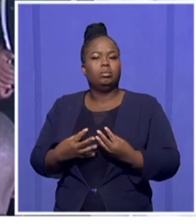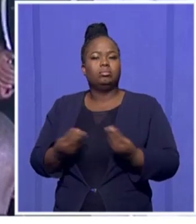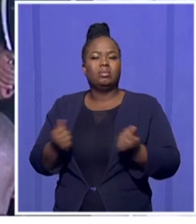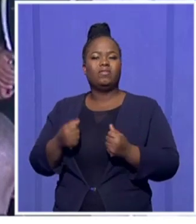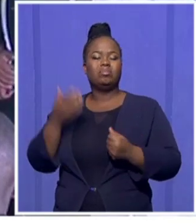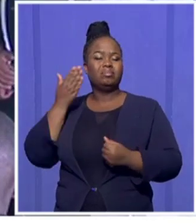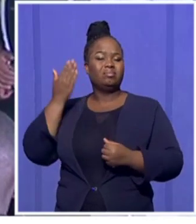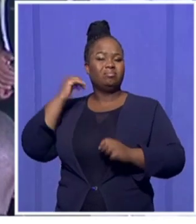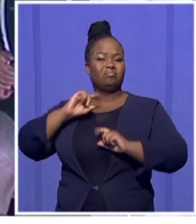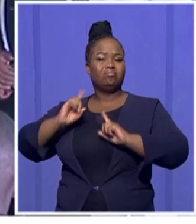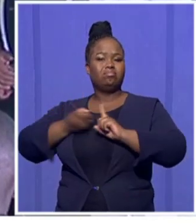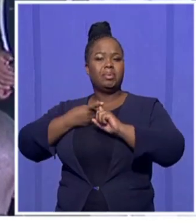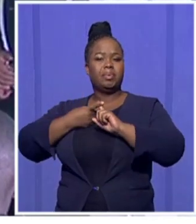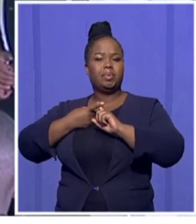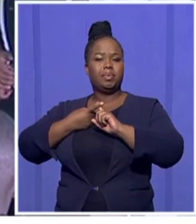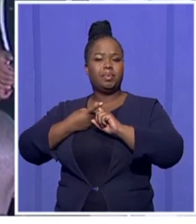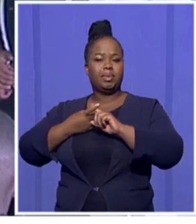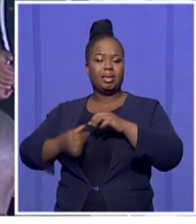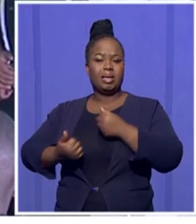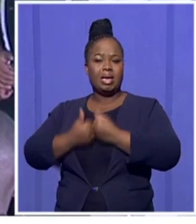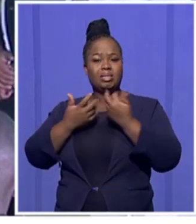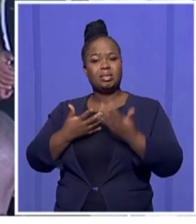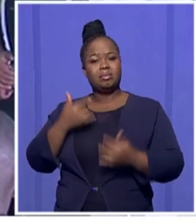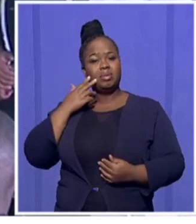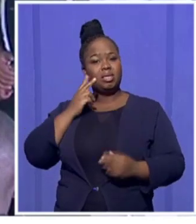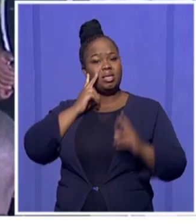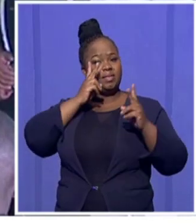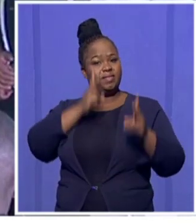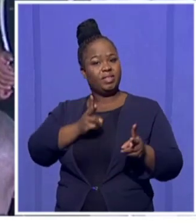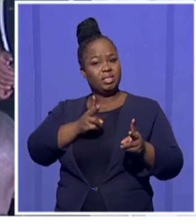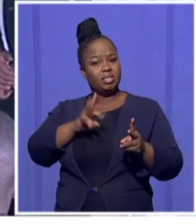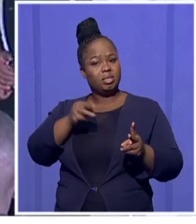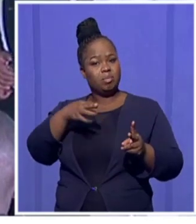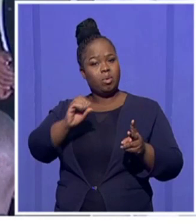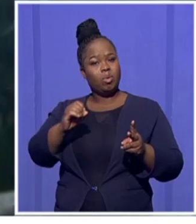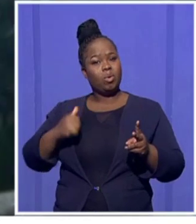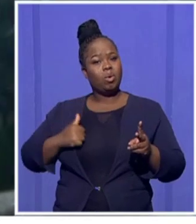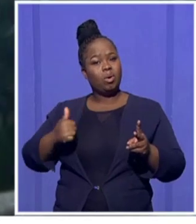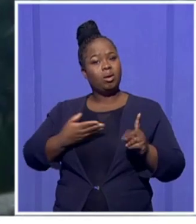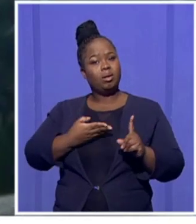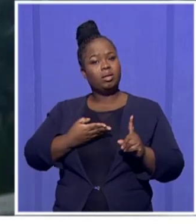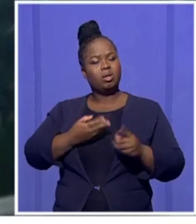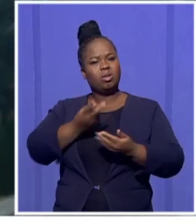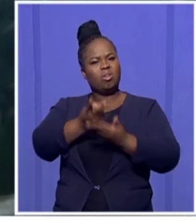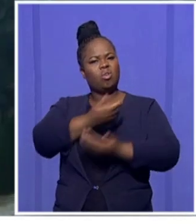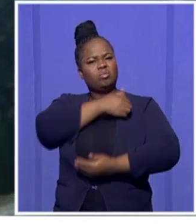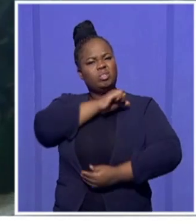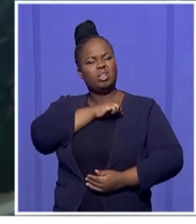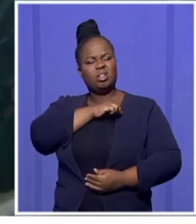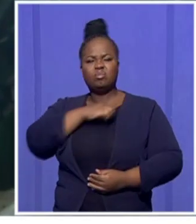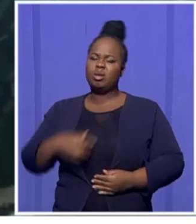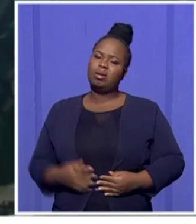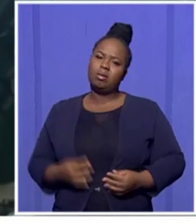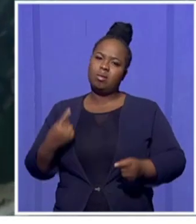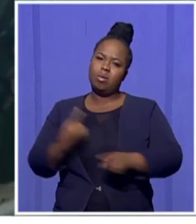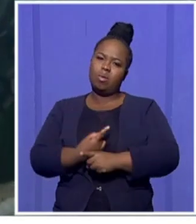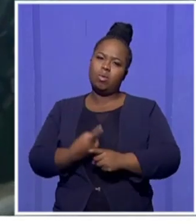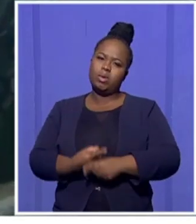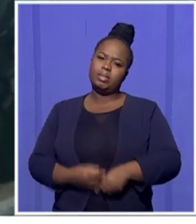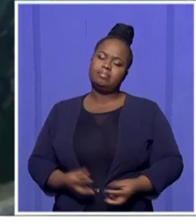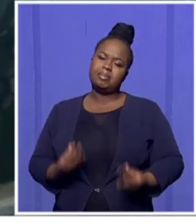accident. When I visited Comrade Mpho in hospital, I would always find